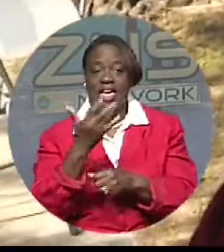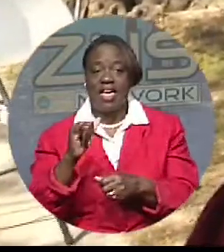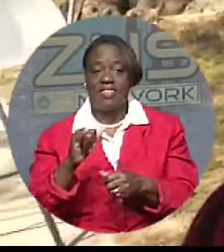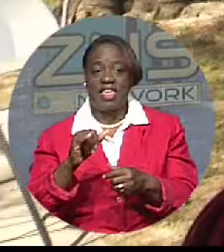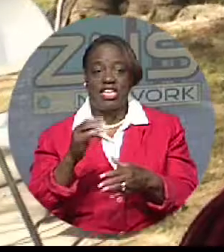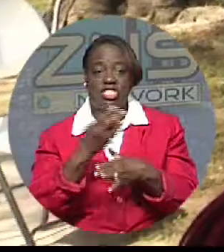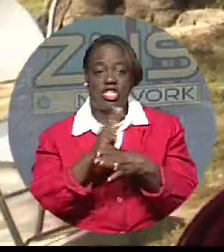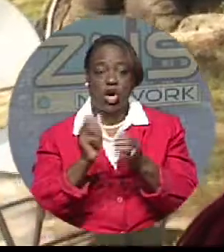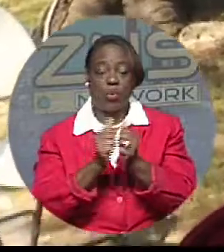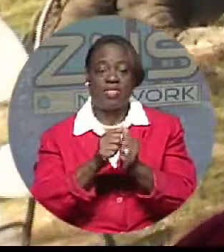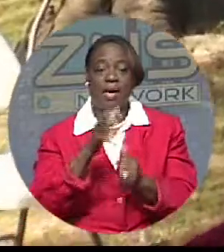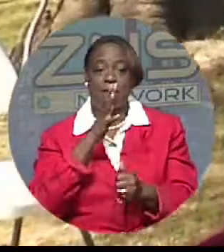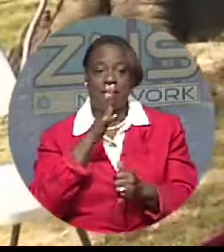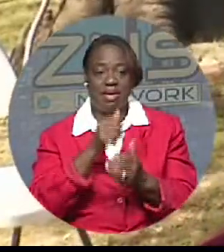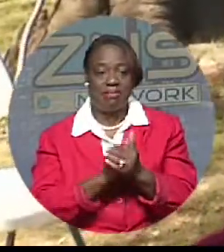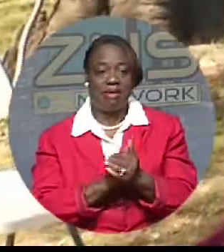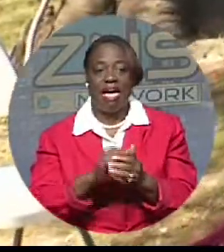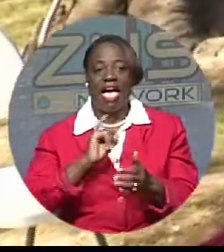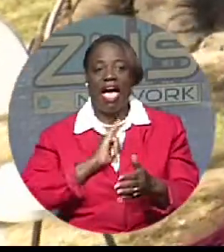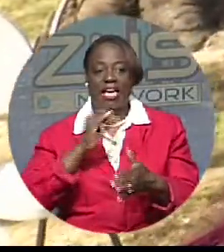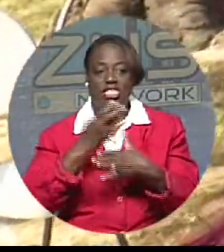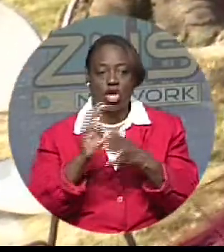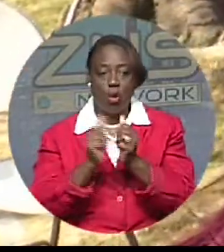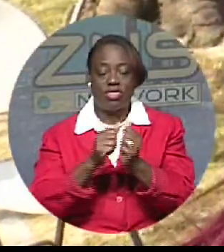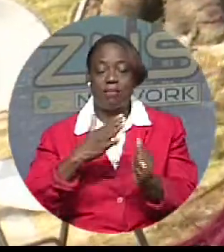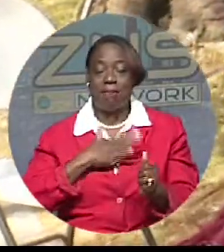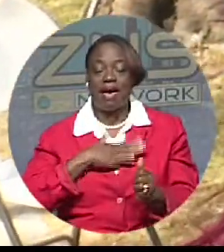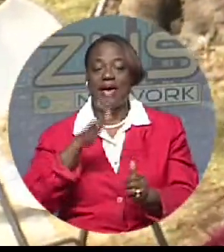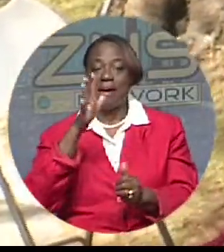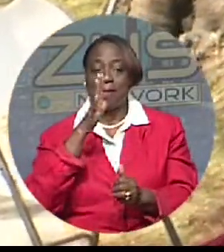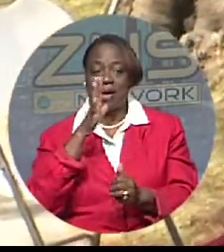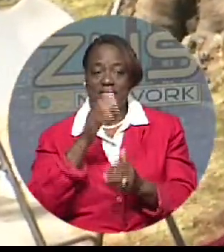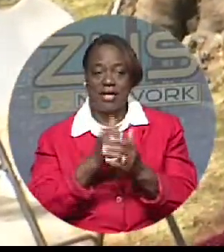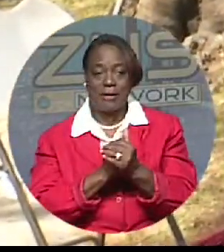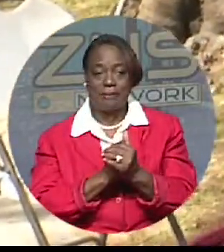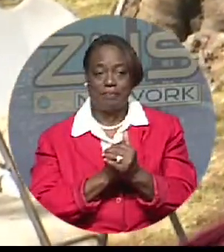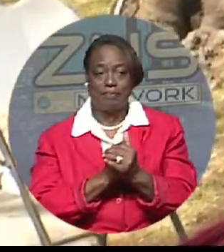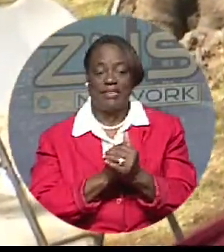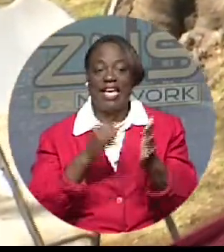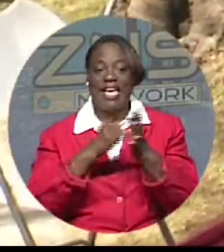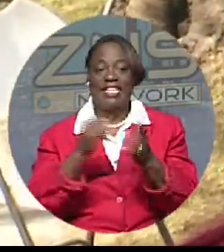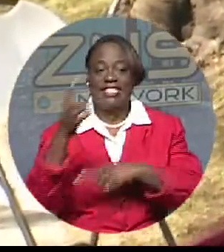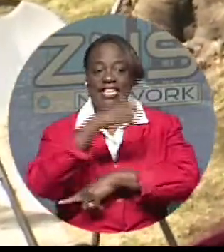I said Valentine's Day was basically my mother. And how it is just a day that I